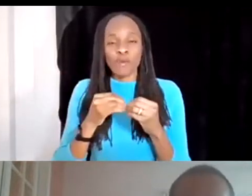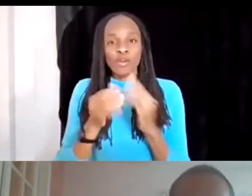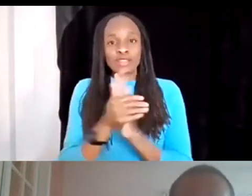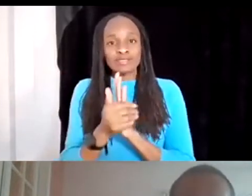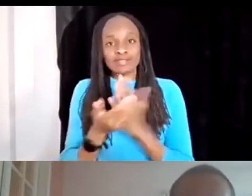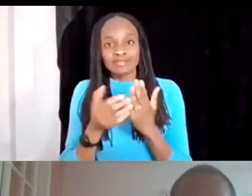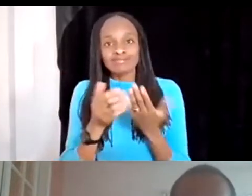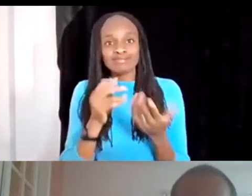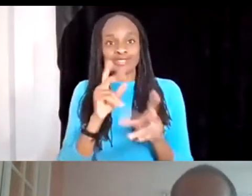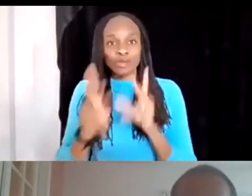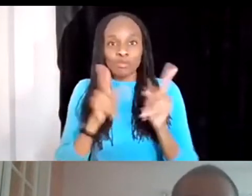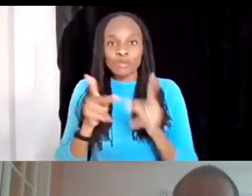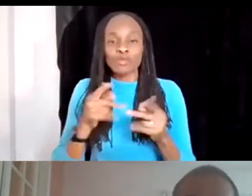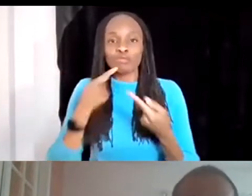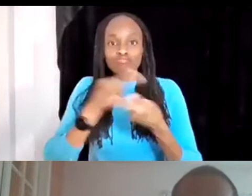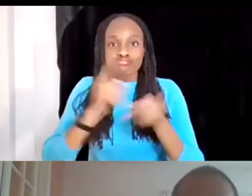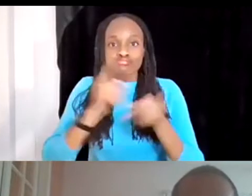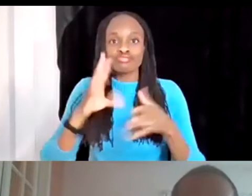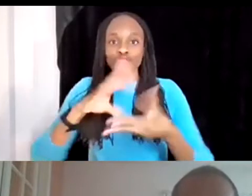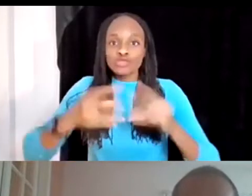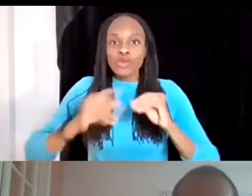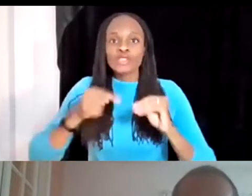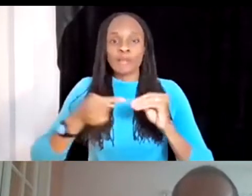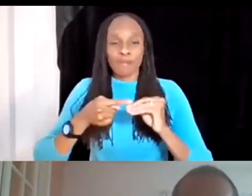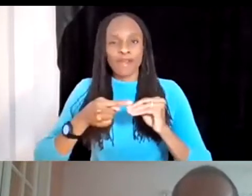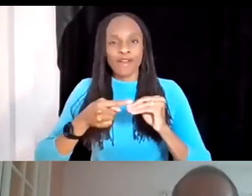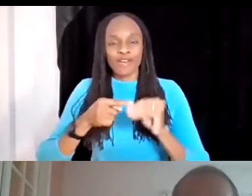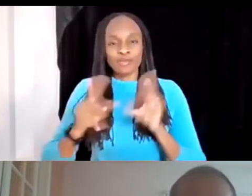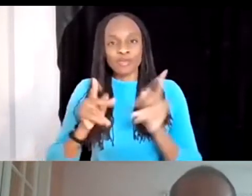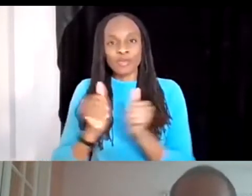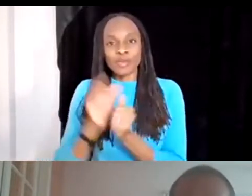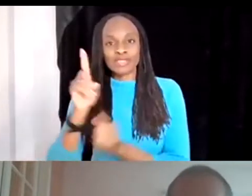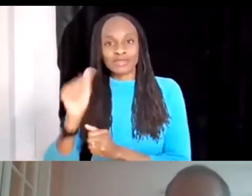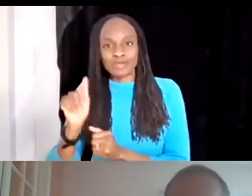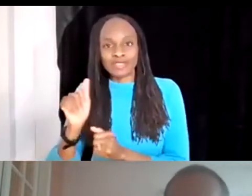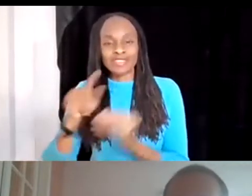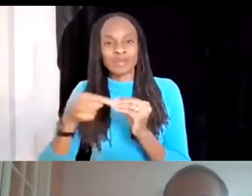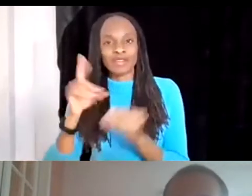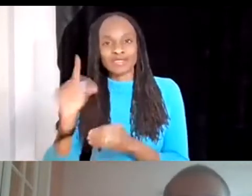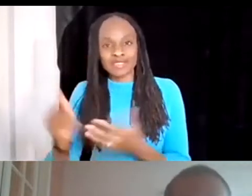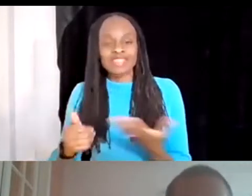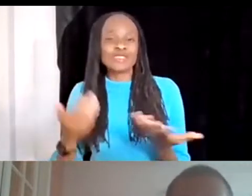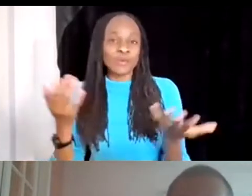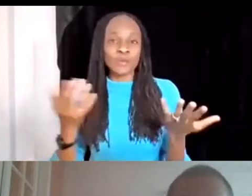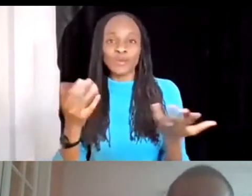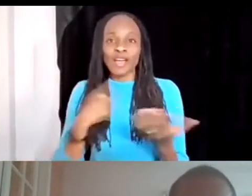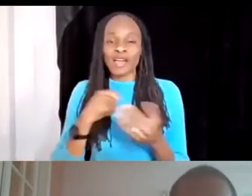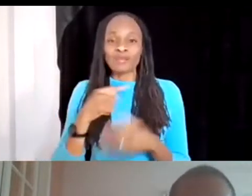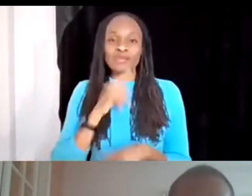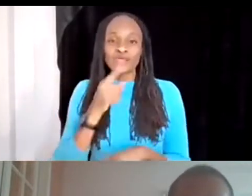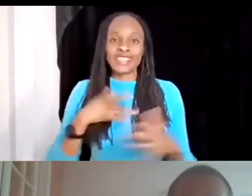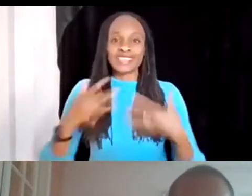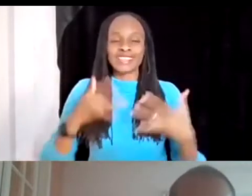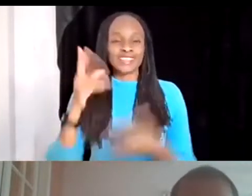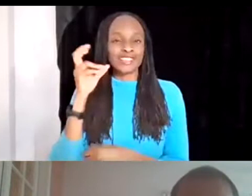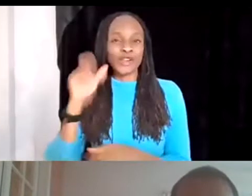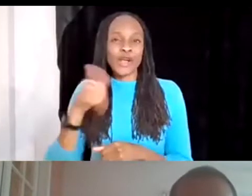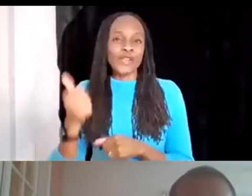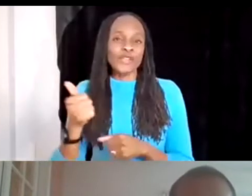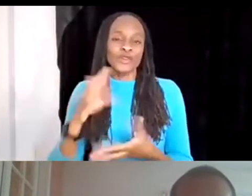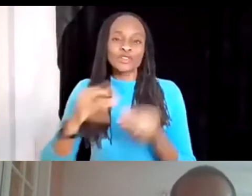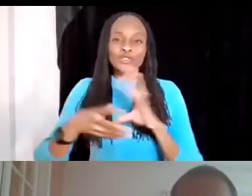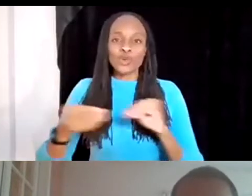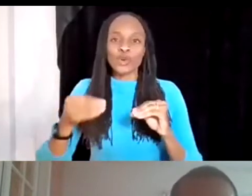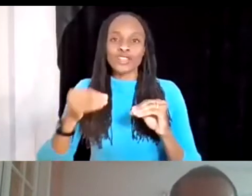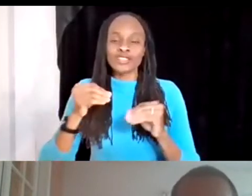with disabilities. There's so many untold stories in that world, and I'm just really excited to hear, you know, the other stories being told. I myself have,